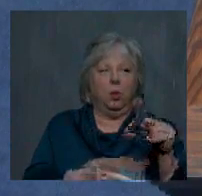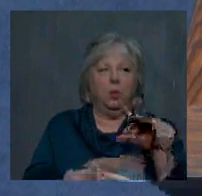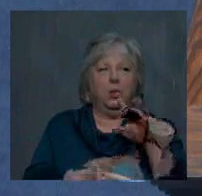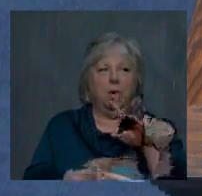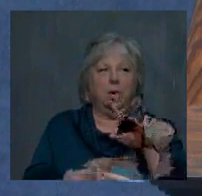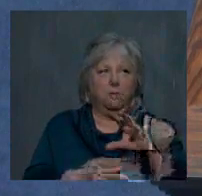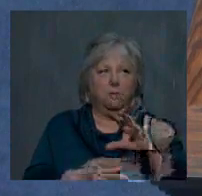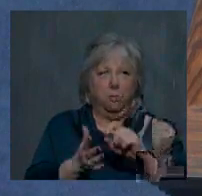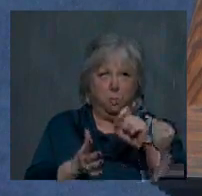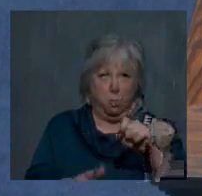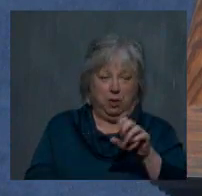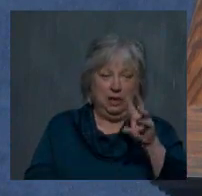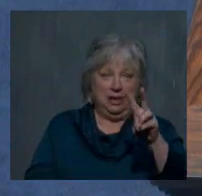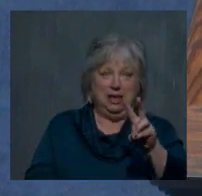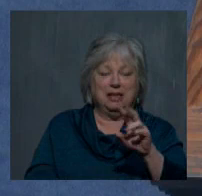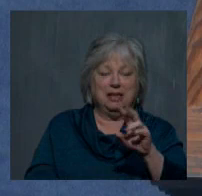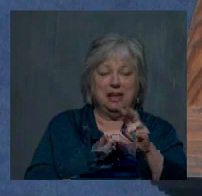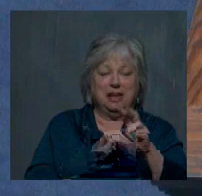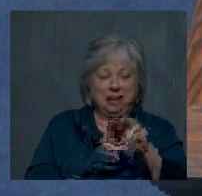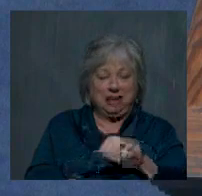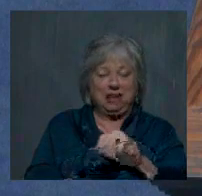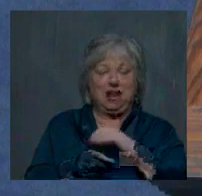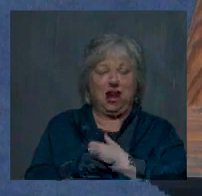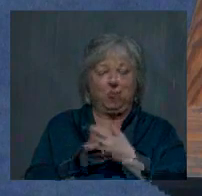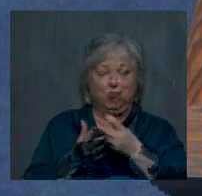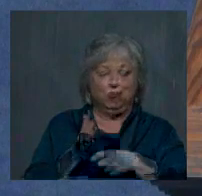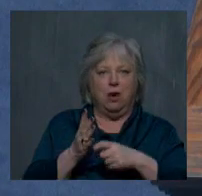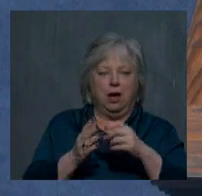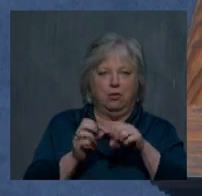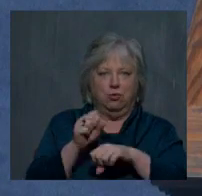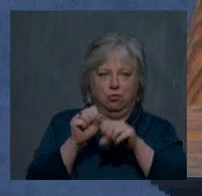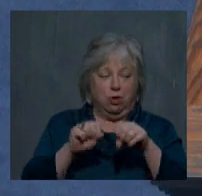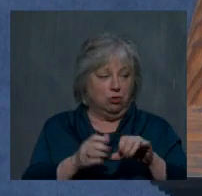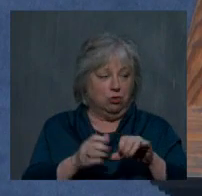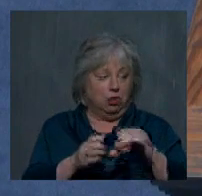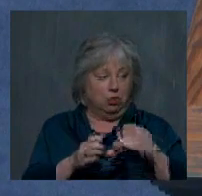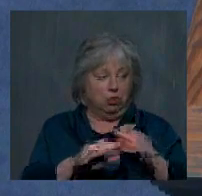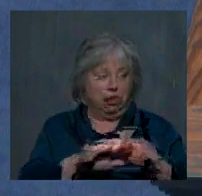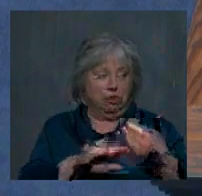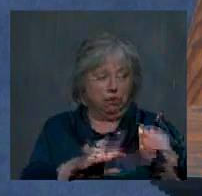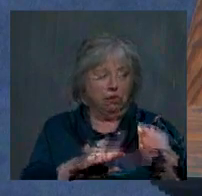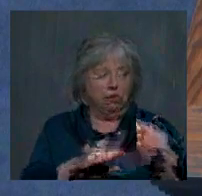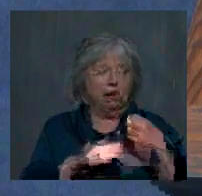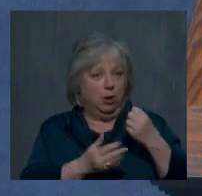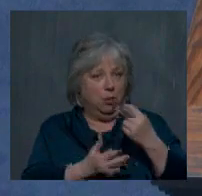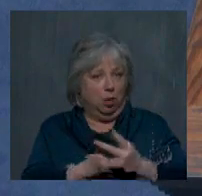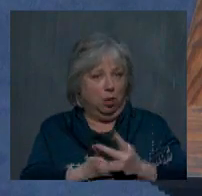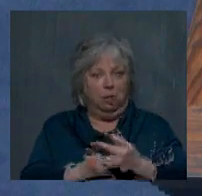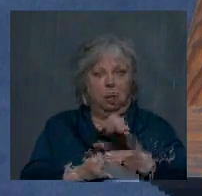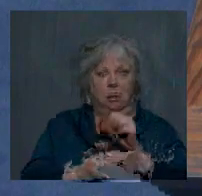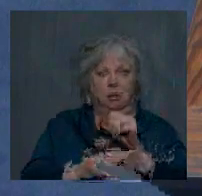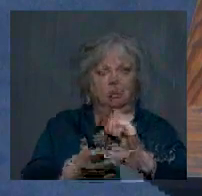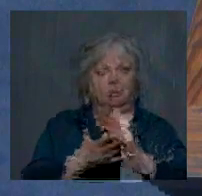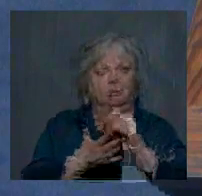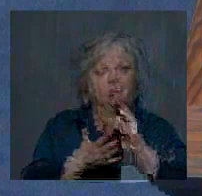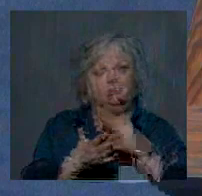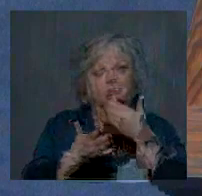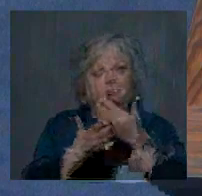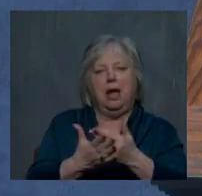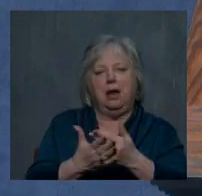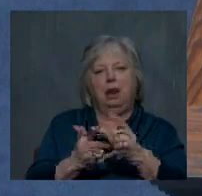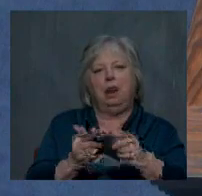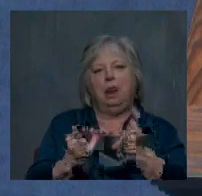26 within our sure and that get us to finish